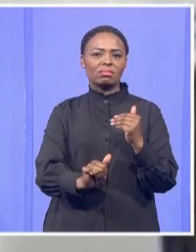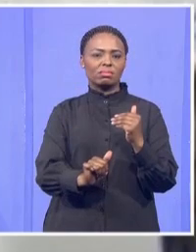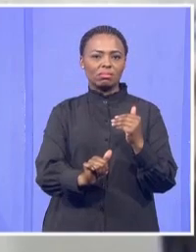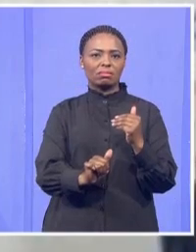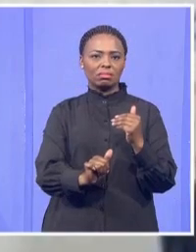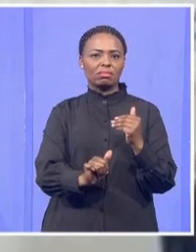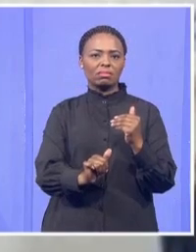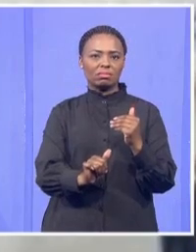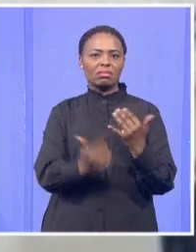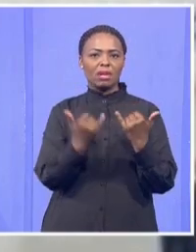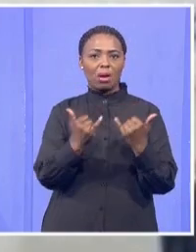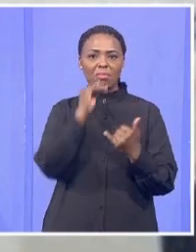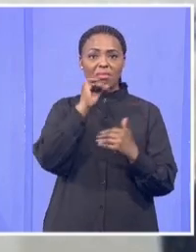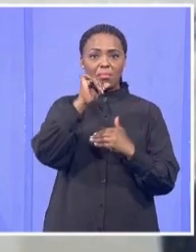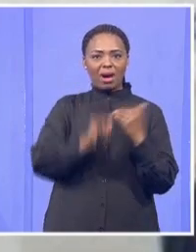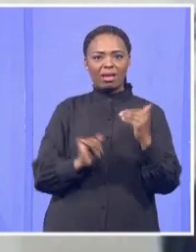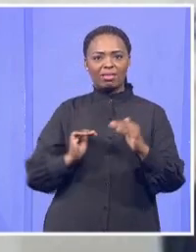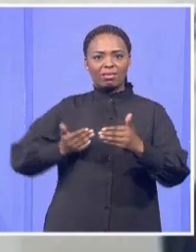We still have a month or so